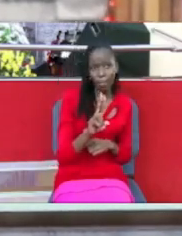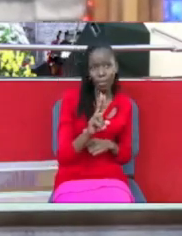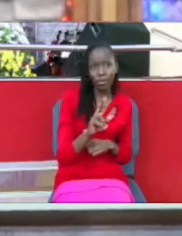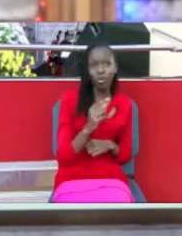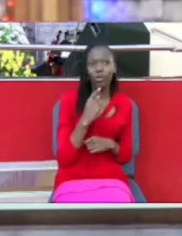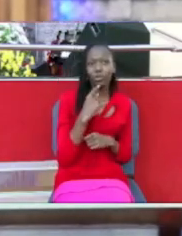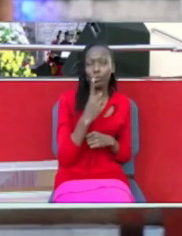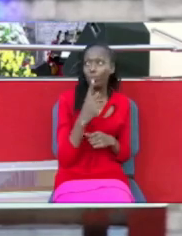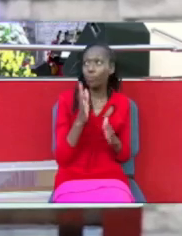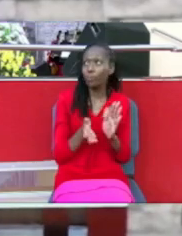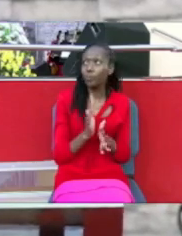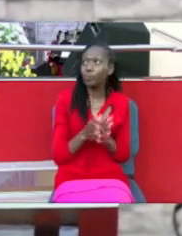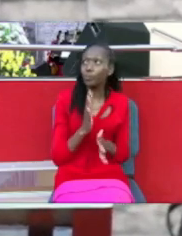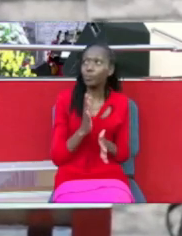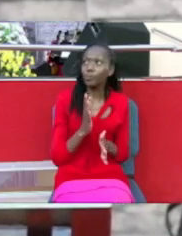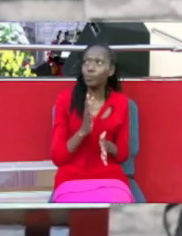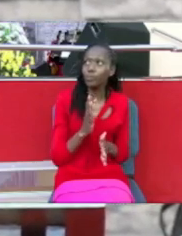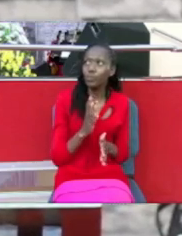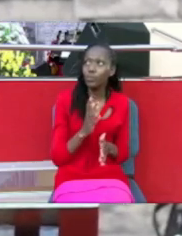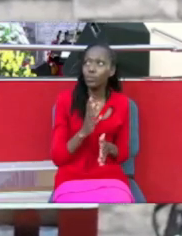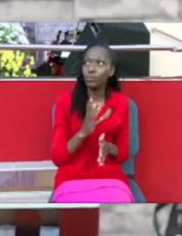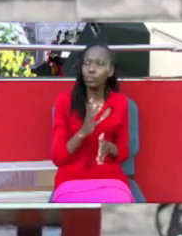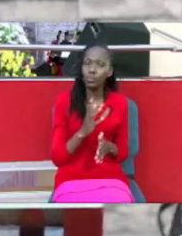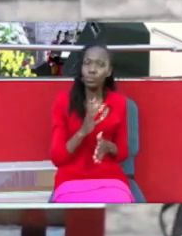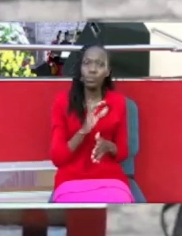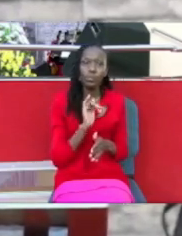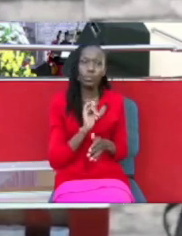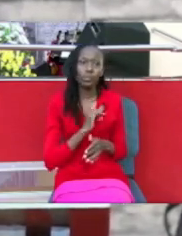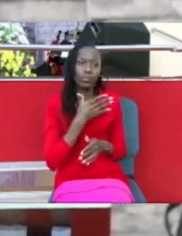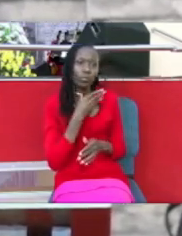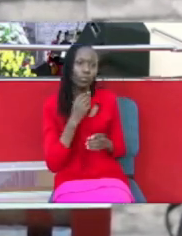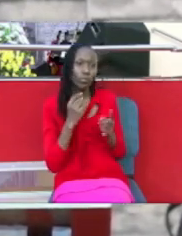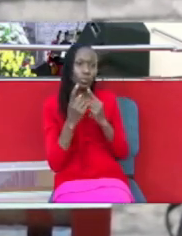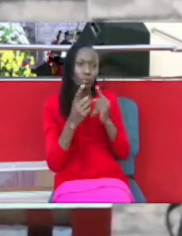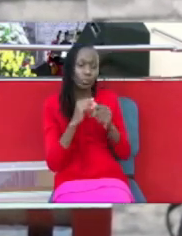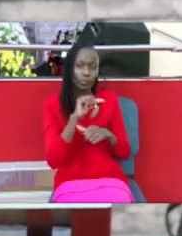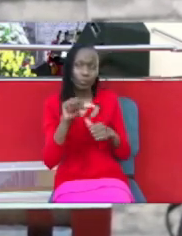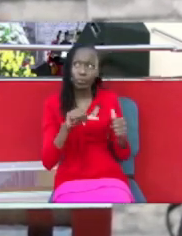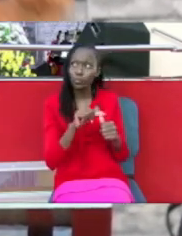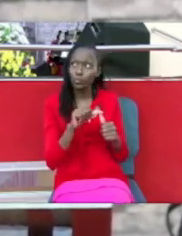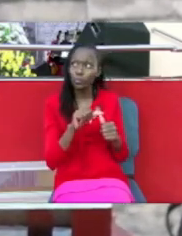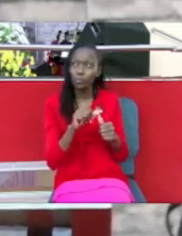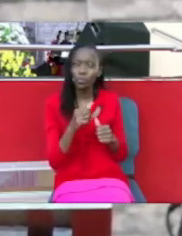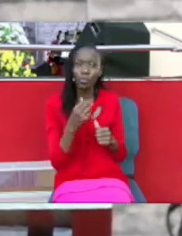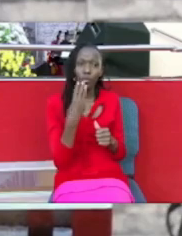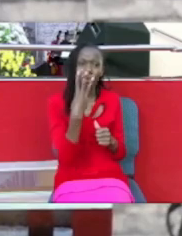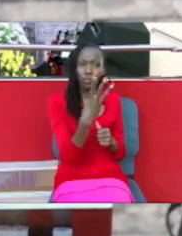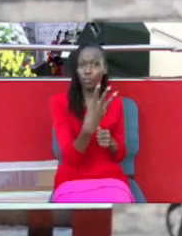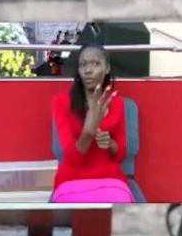very quickly. Basi kwa haraka. I want to talk about